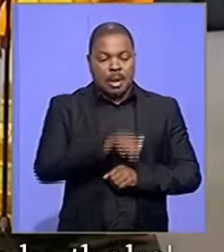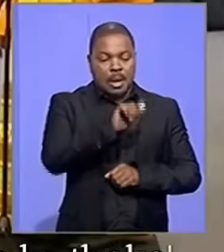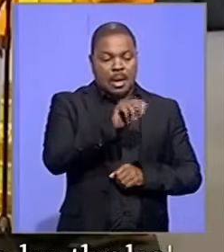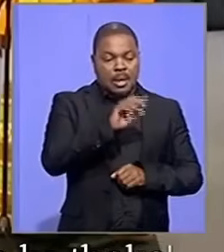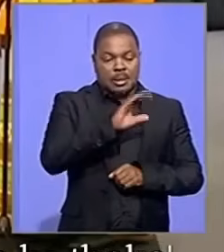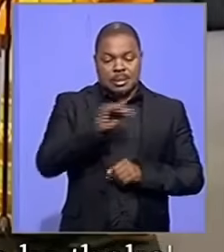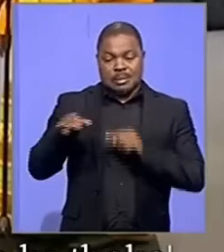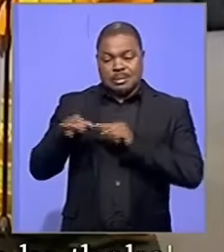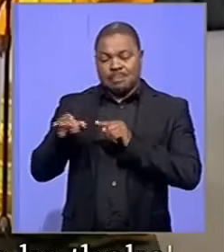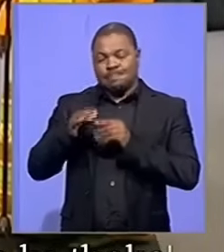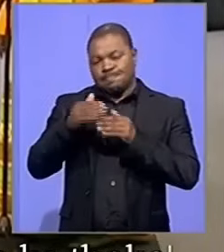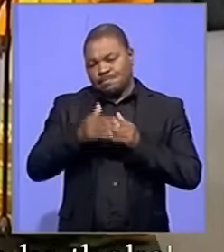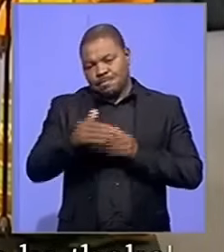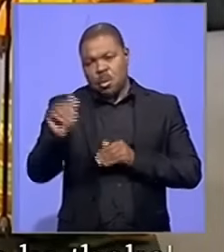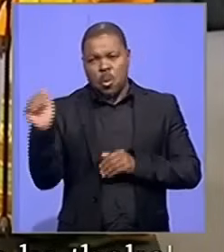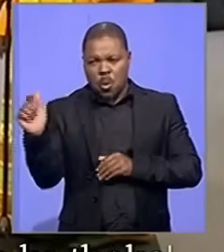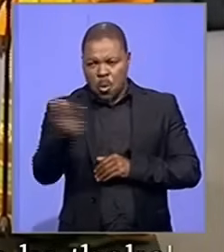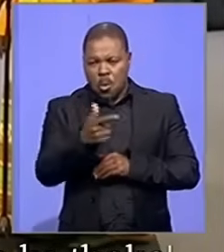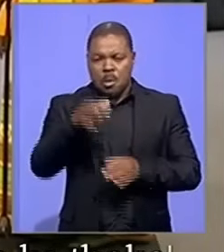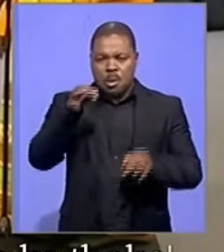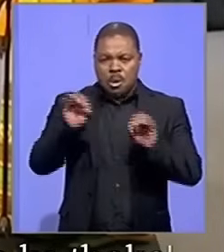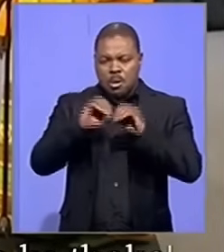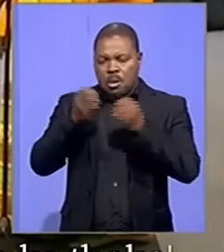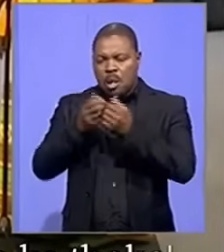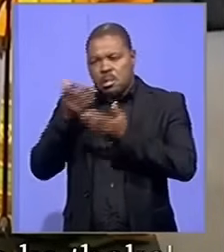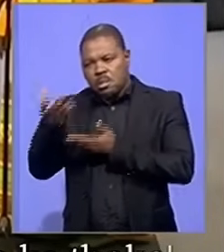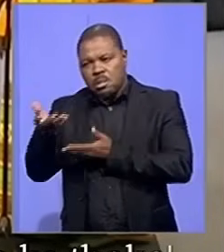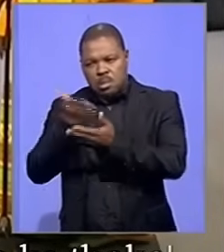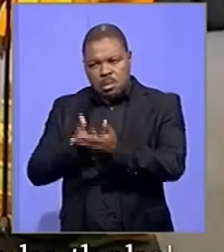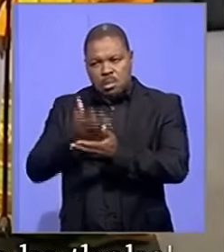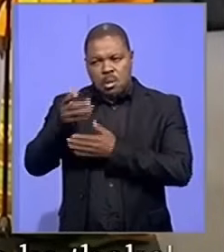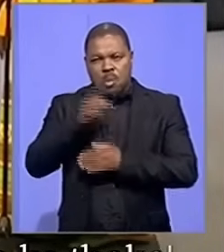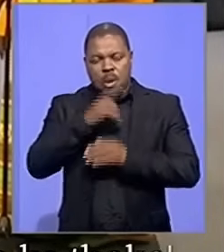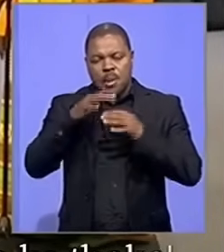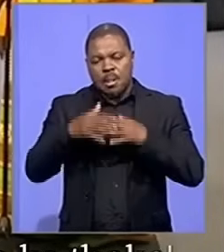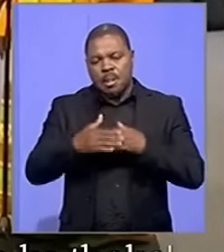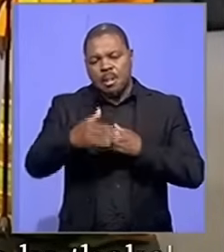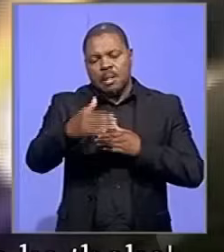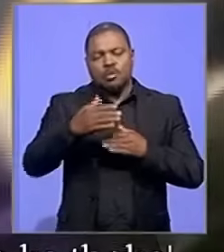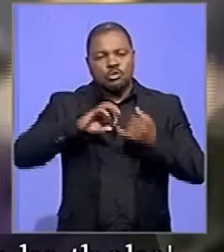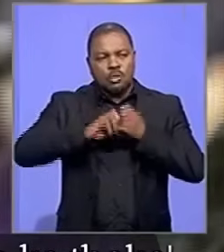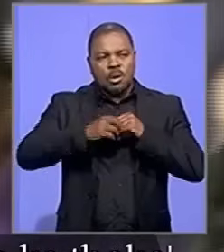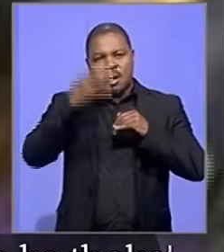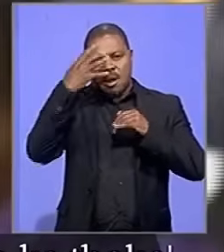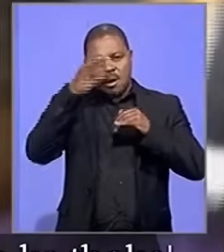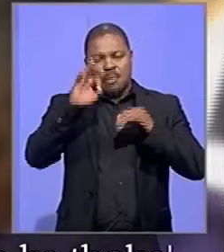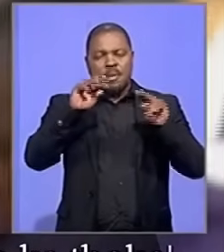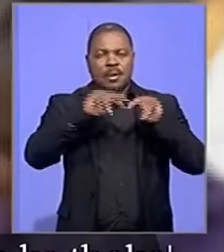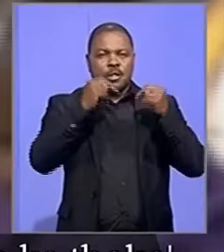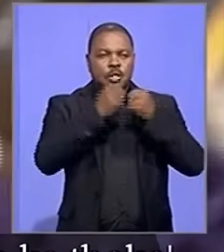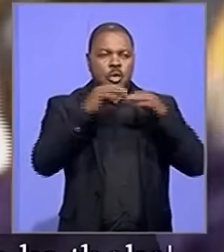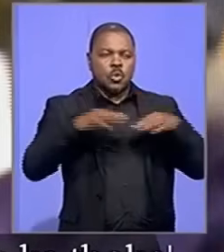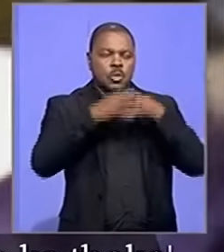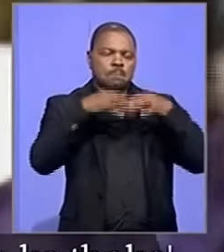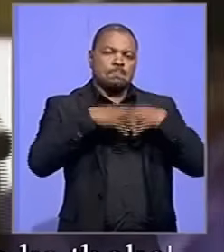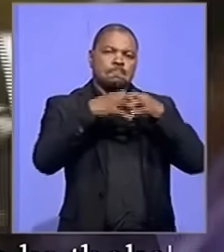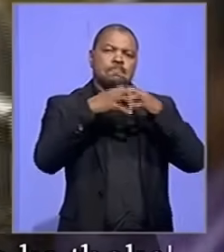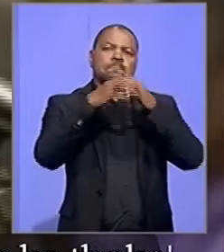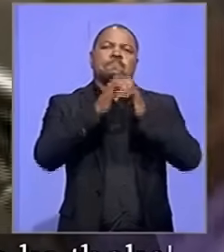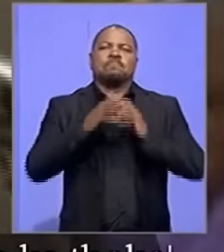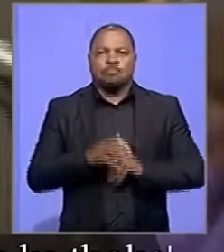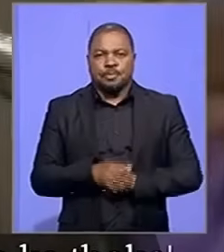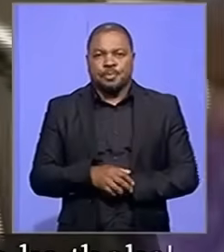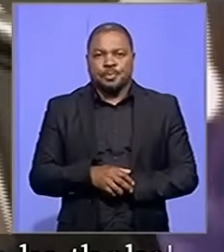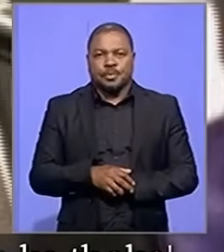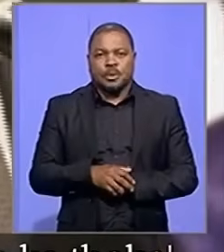continue engagement with all parties as we move towards the steps to form the government of national unity.